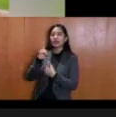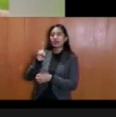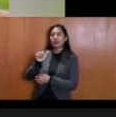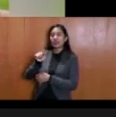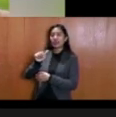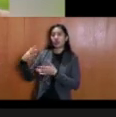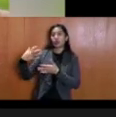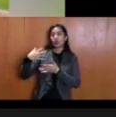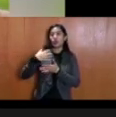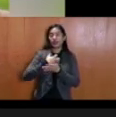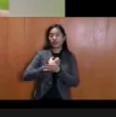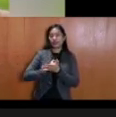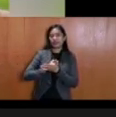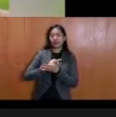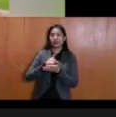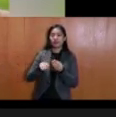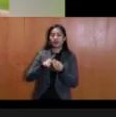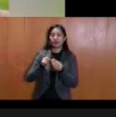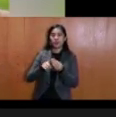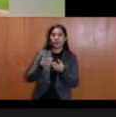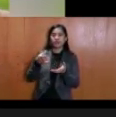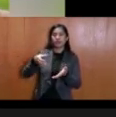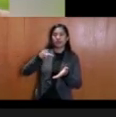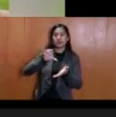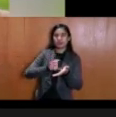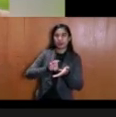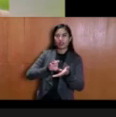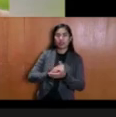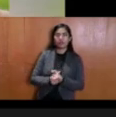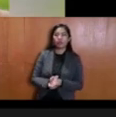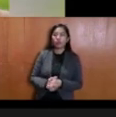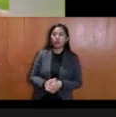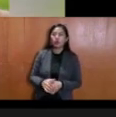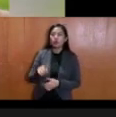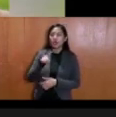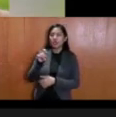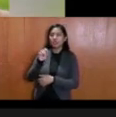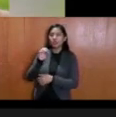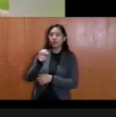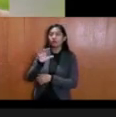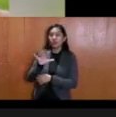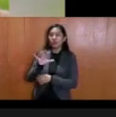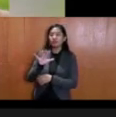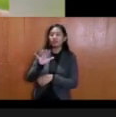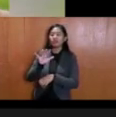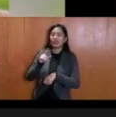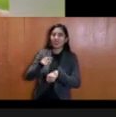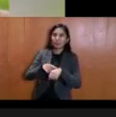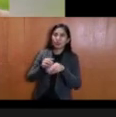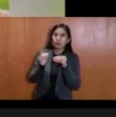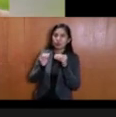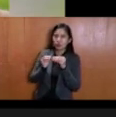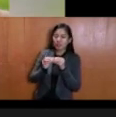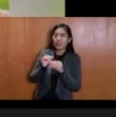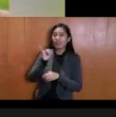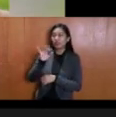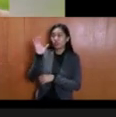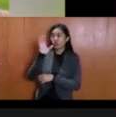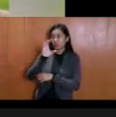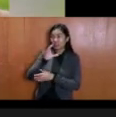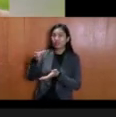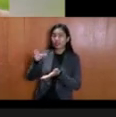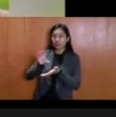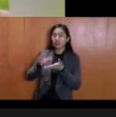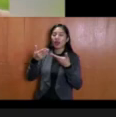need investment in batteries 105 times more. So if you're looking for an investment hotspot, you invest